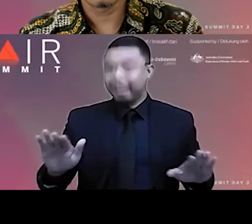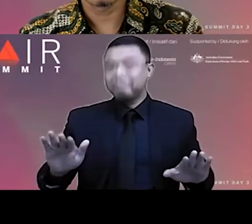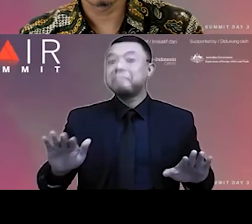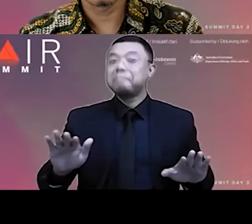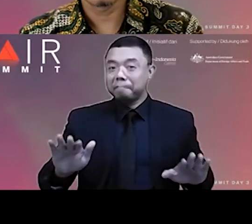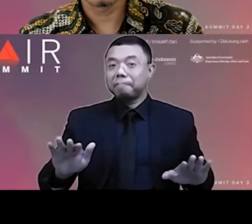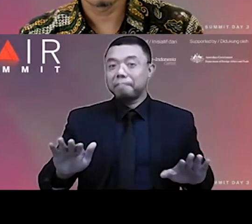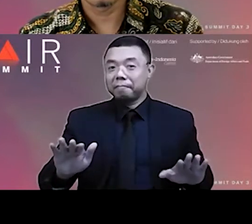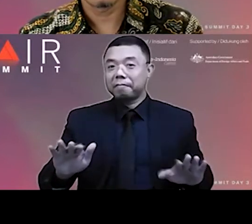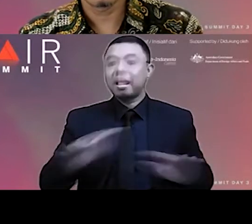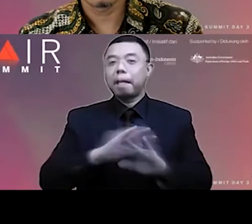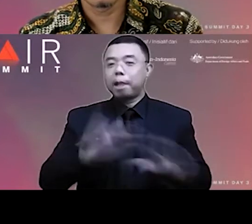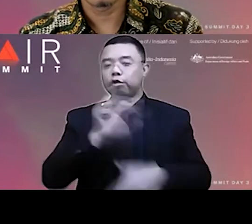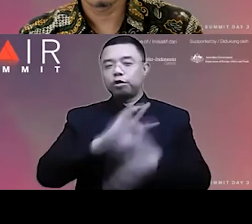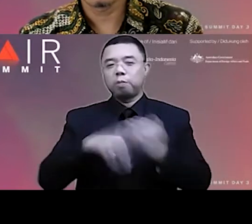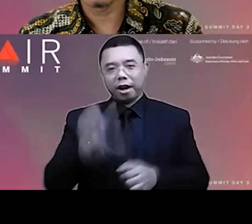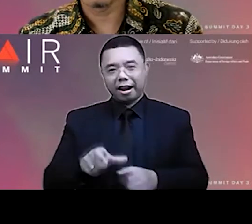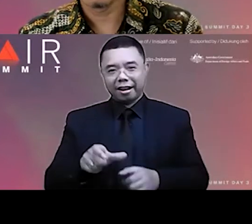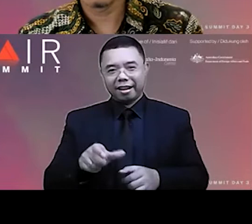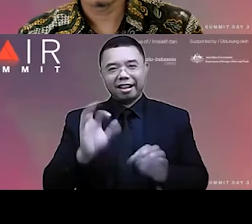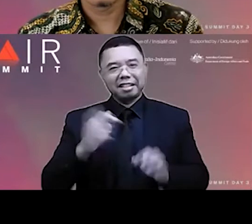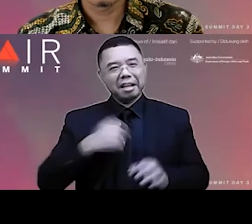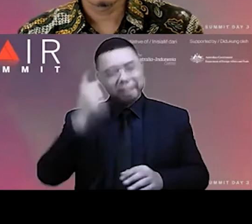I think that's an excellent point to end on. Thank you so